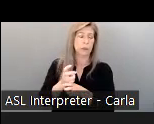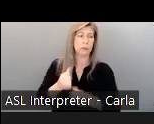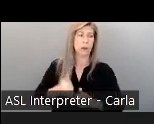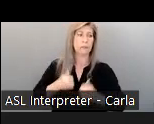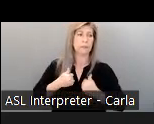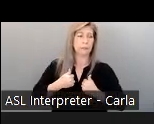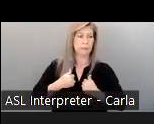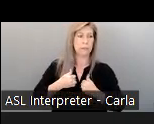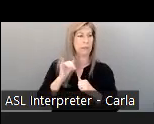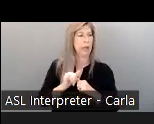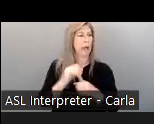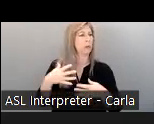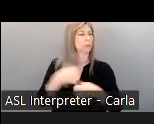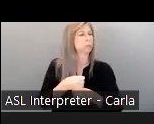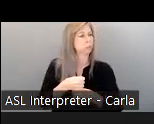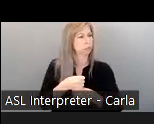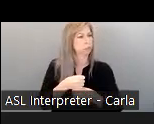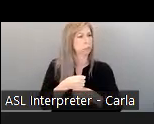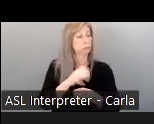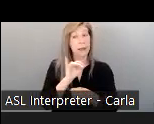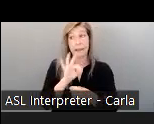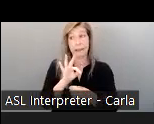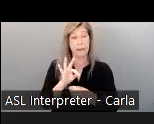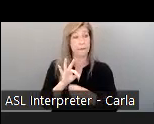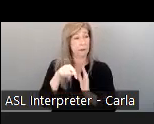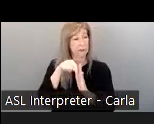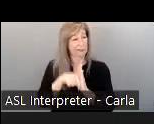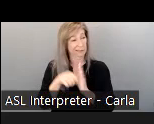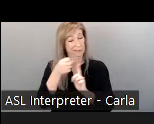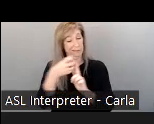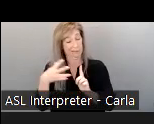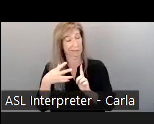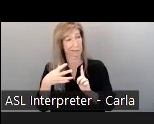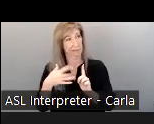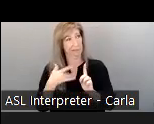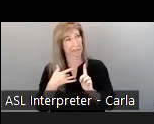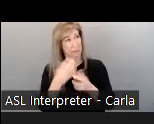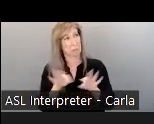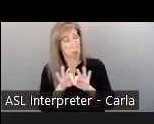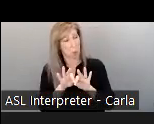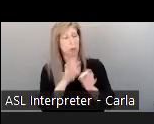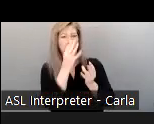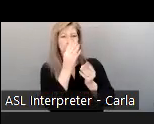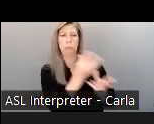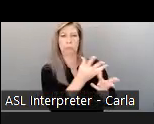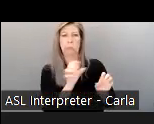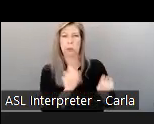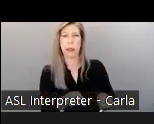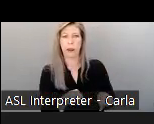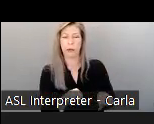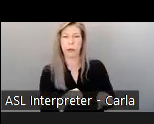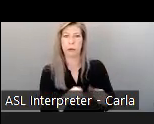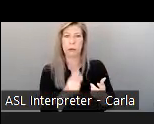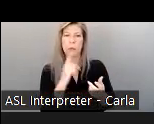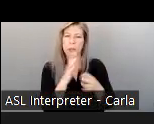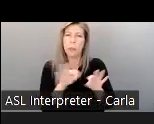newspaper details unless it feels really important, or unless you give fair warning to the person or people